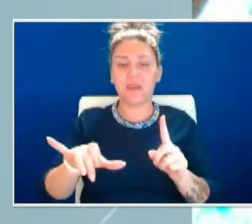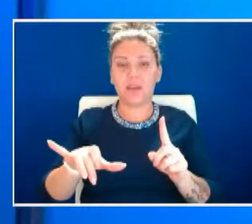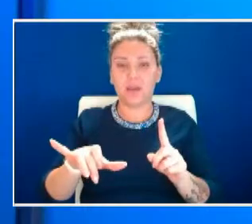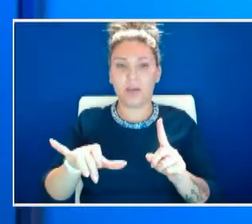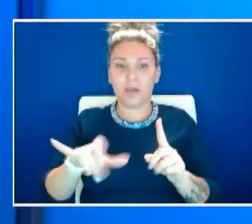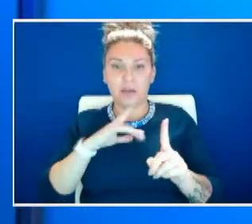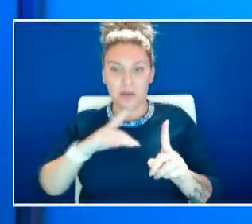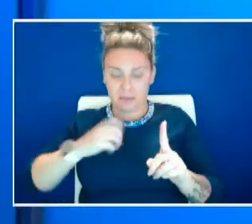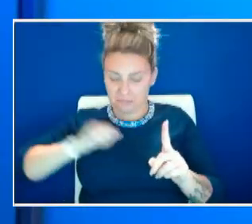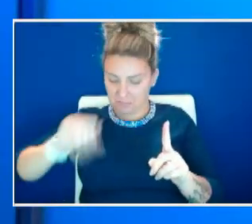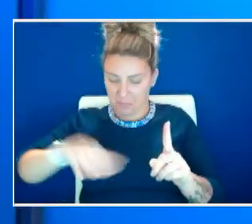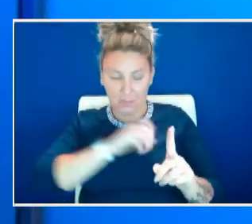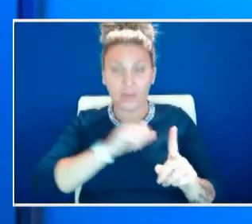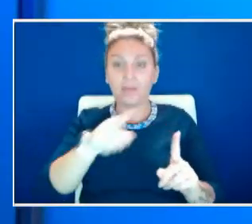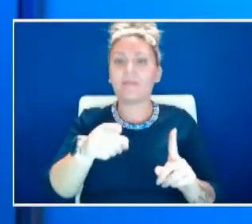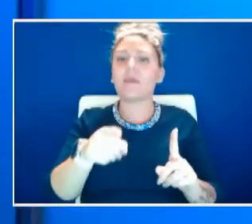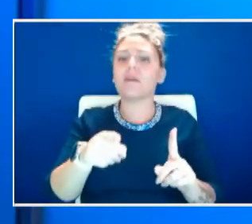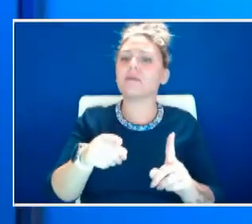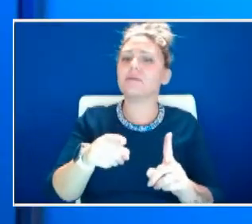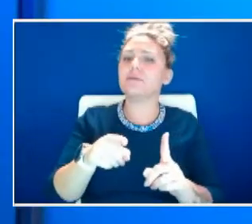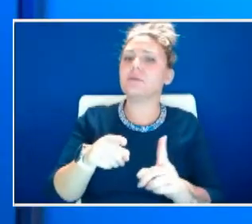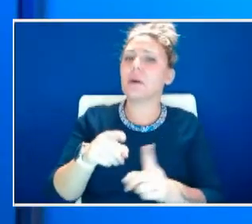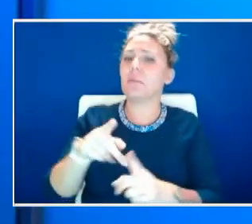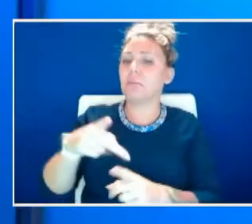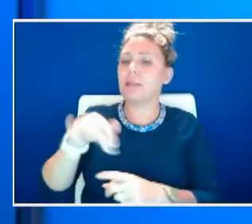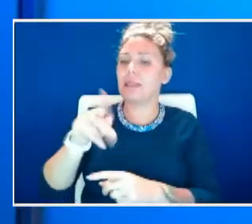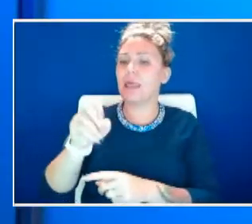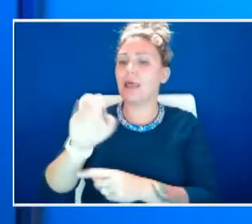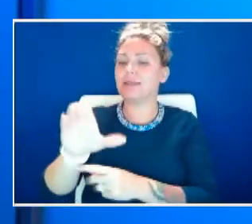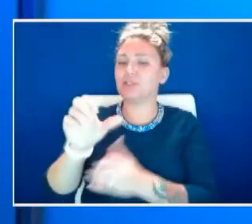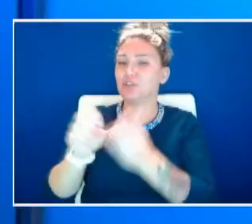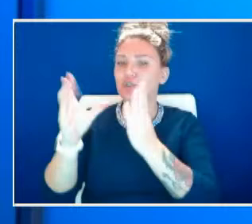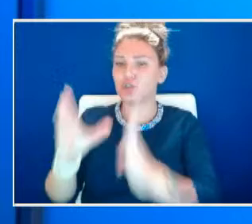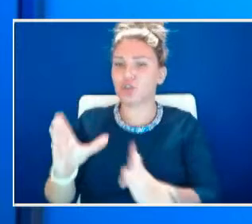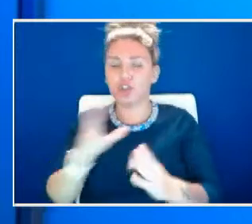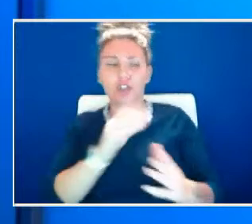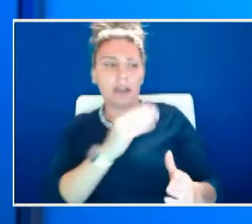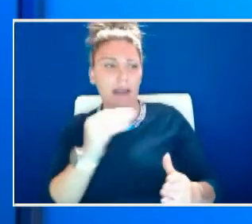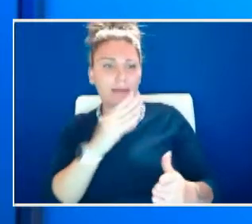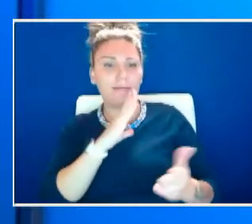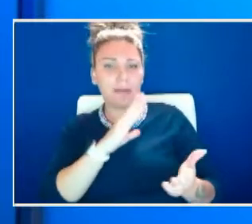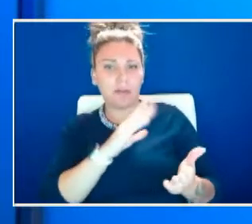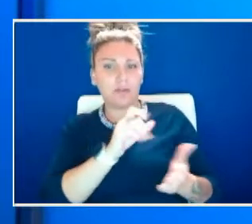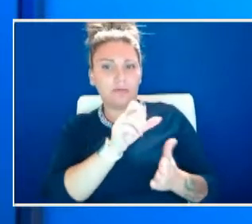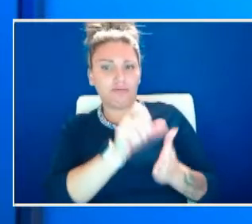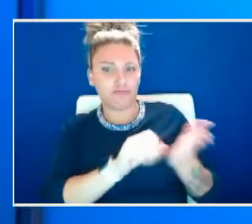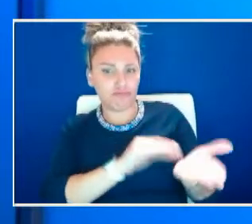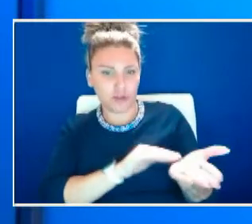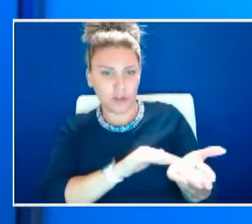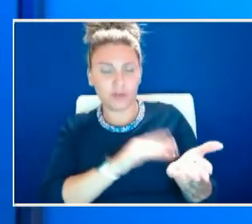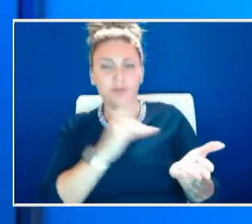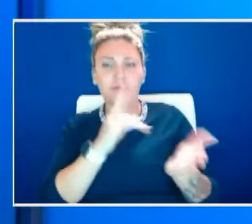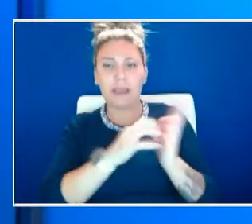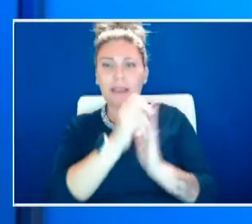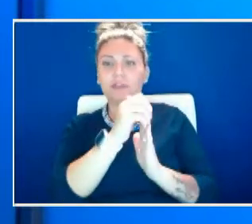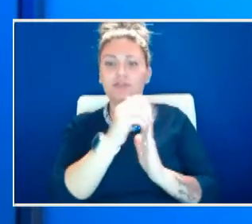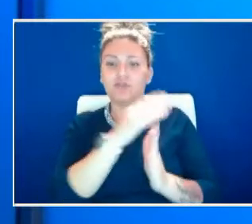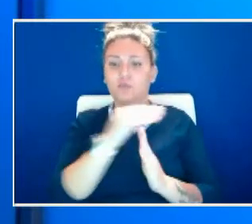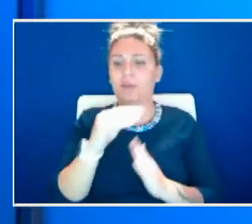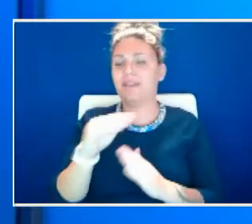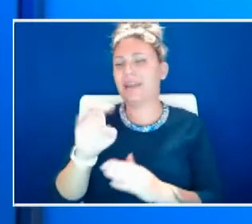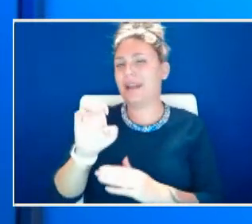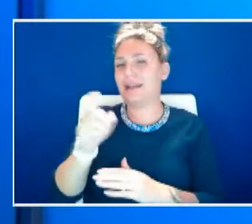works with the breast surgeon, and you come out with expanders. So you come out with something, and I would call them my